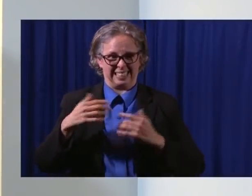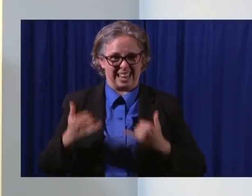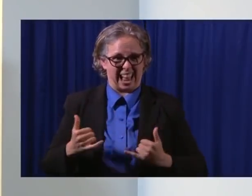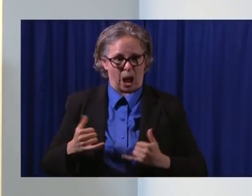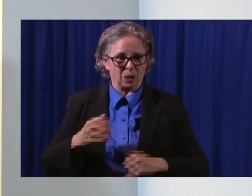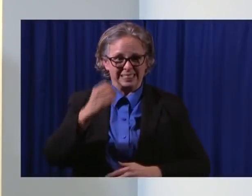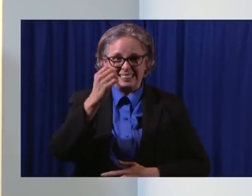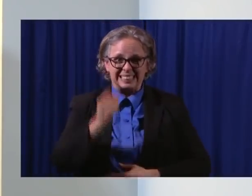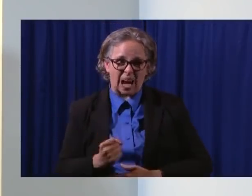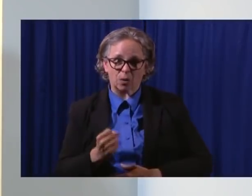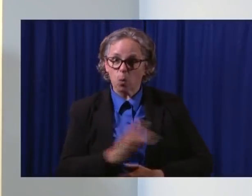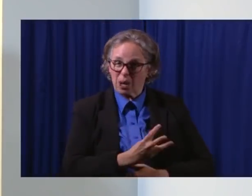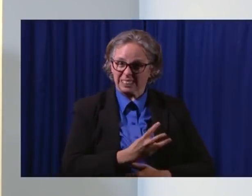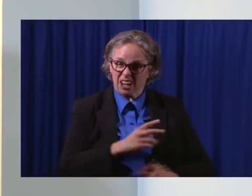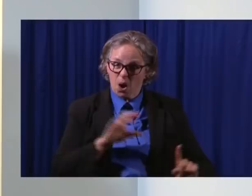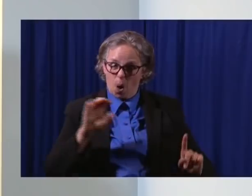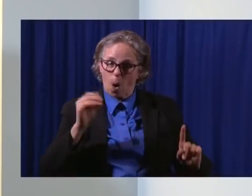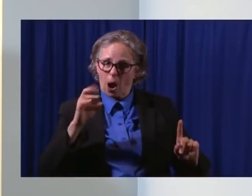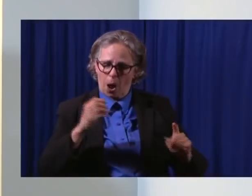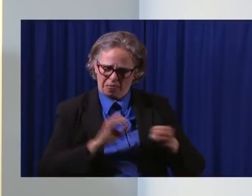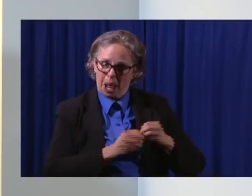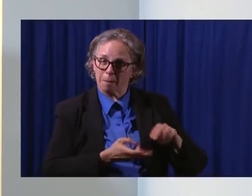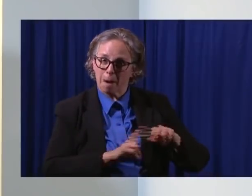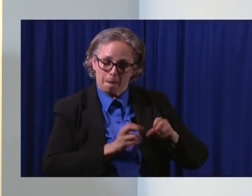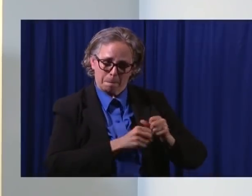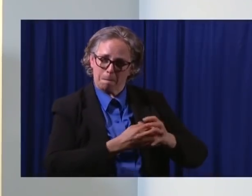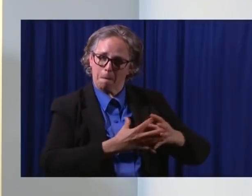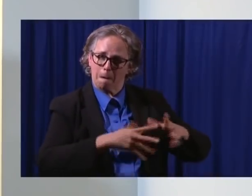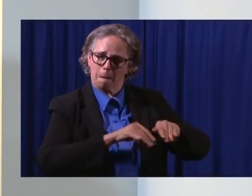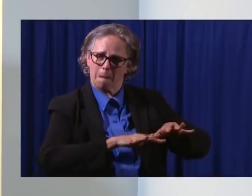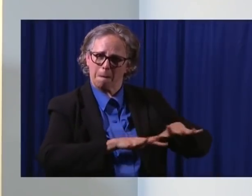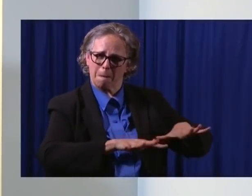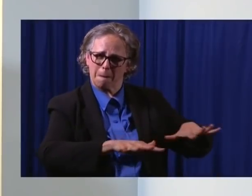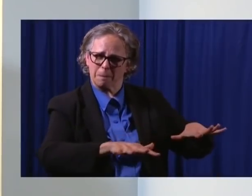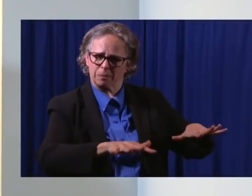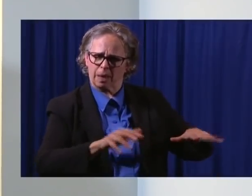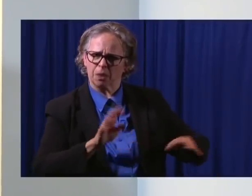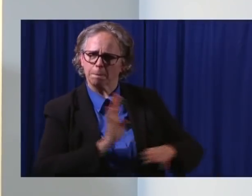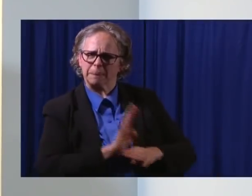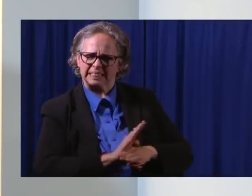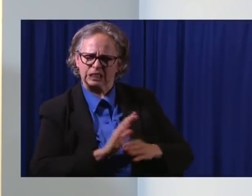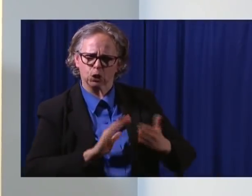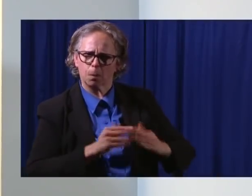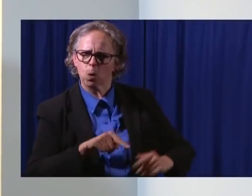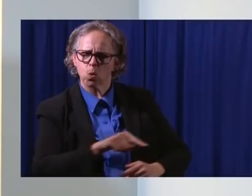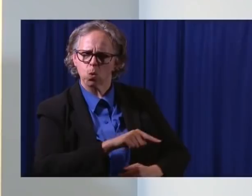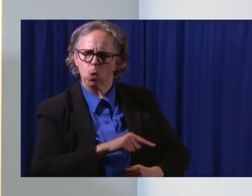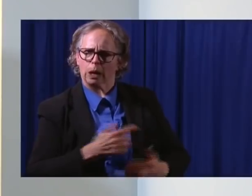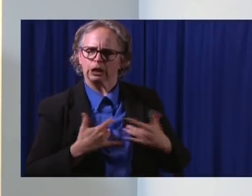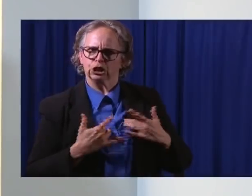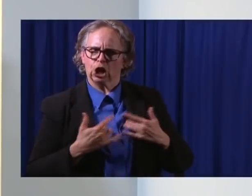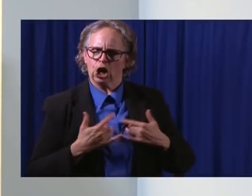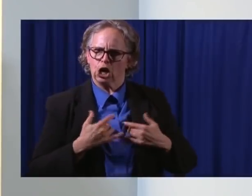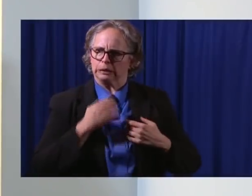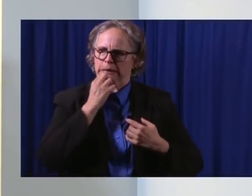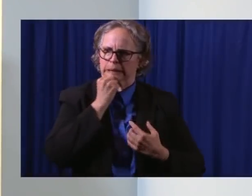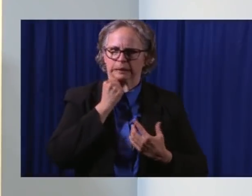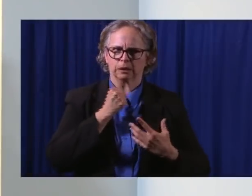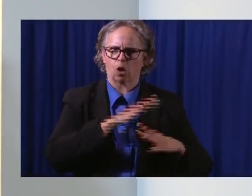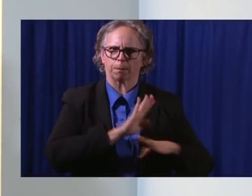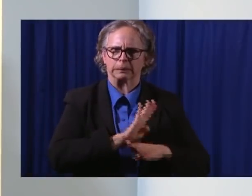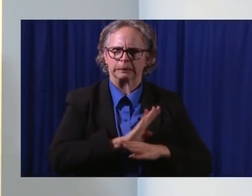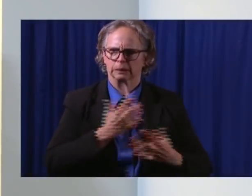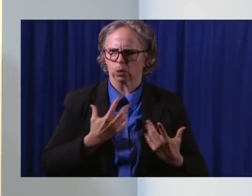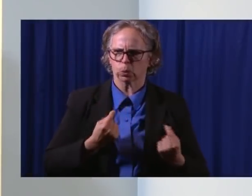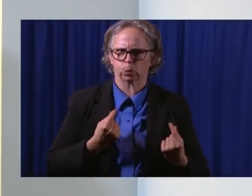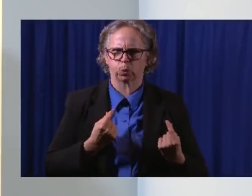Ohio, I know that the business community there is growing concerned. And so we wanted to bring today,